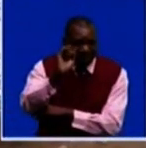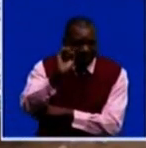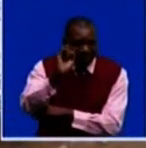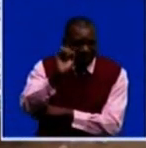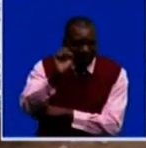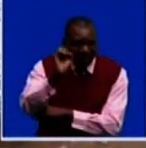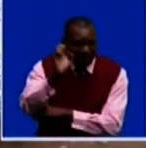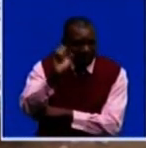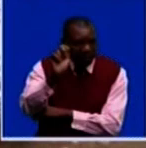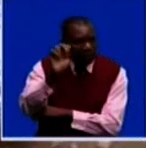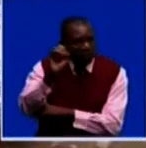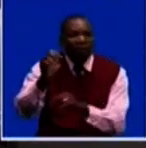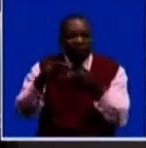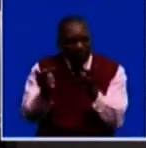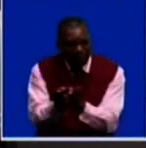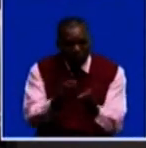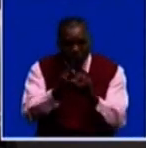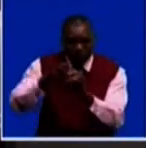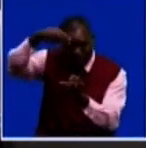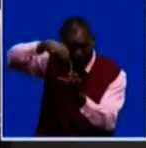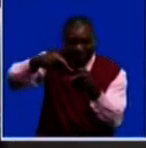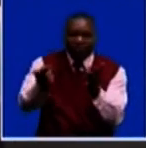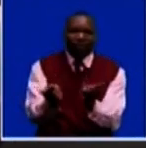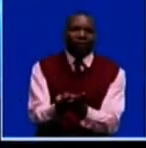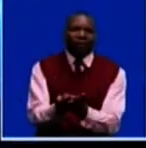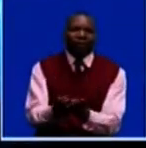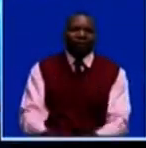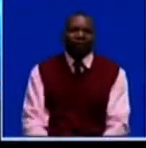Casino and Lake Petroleum Filling Station.